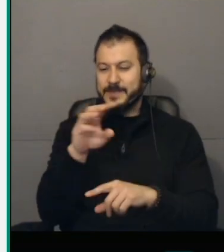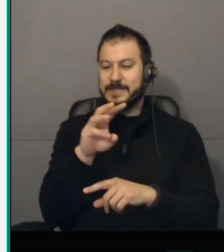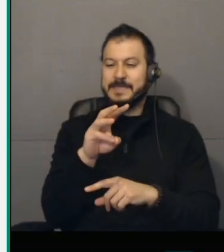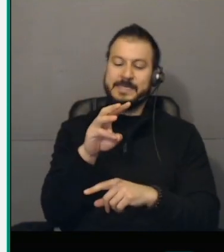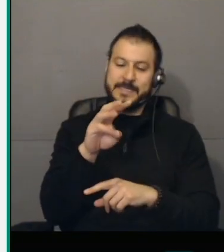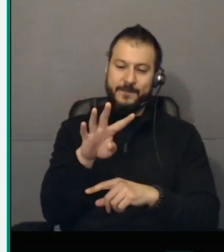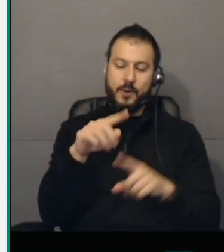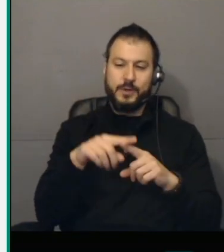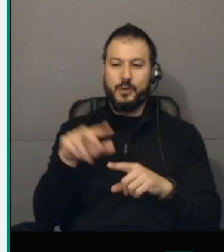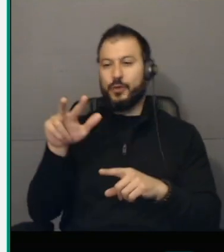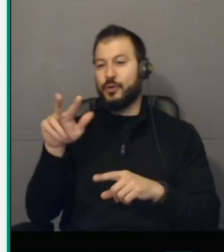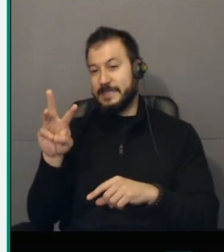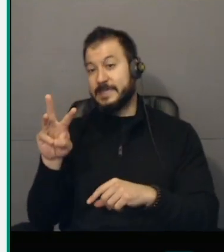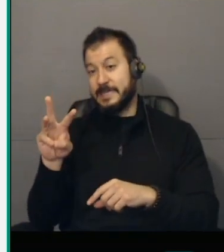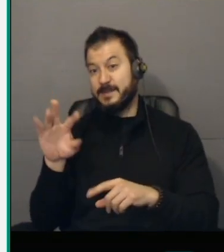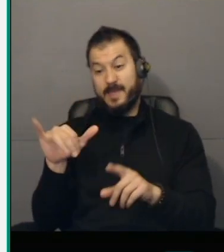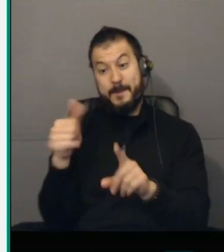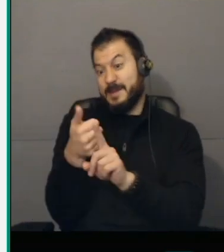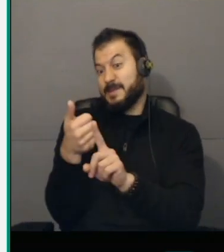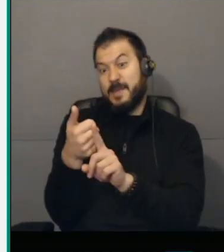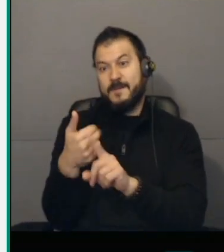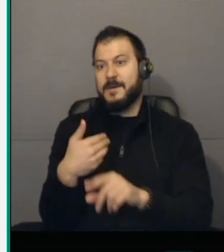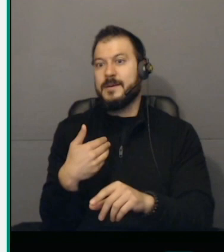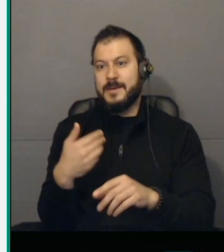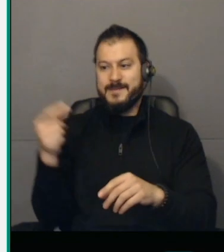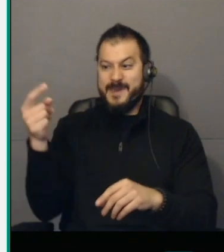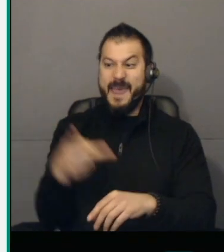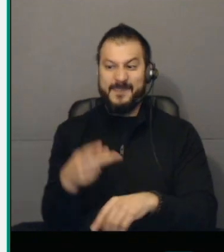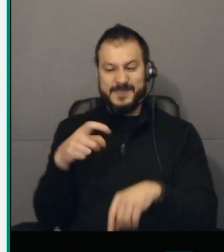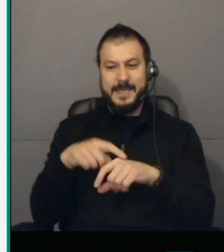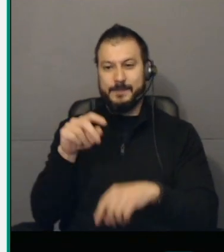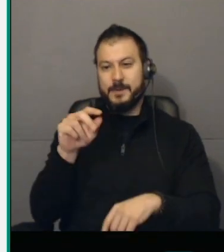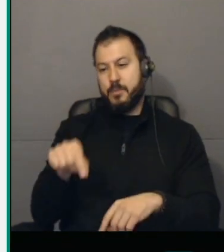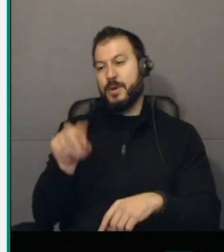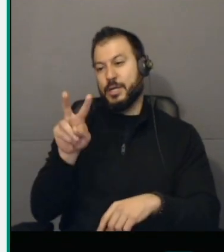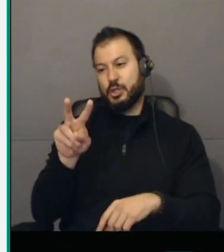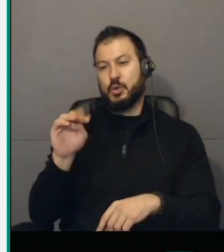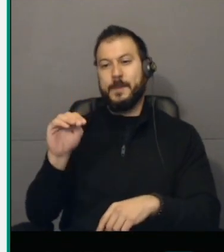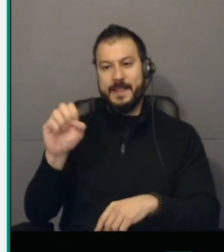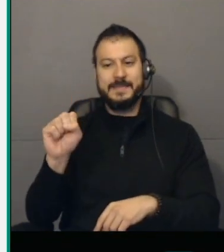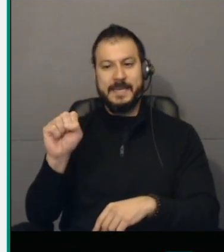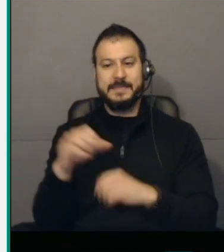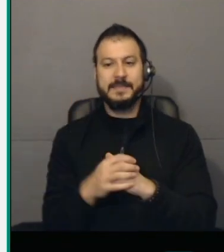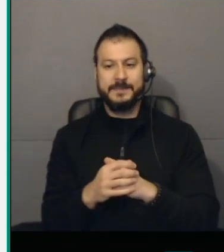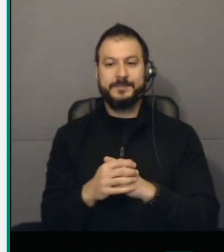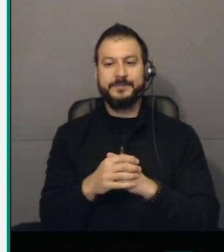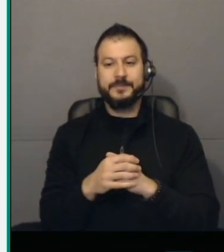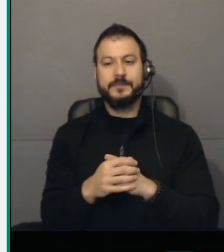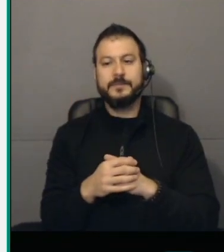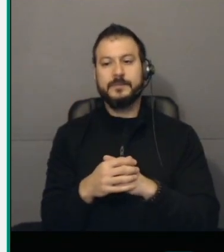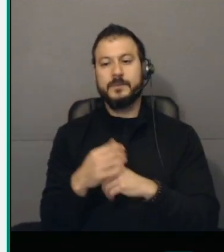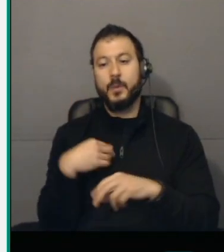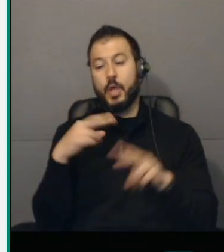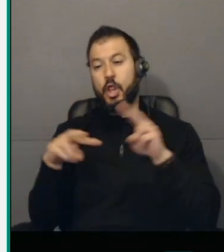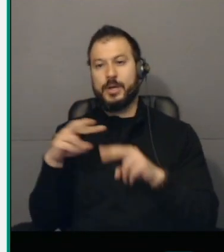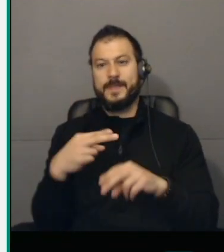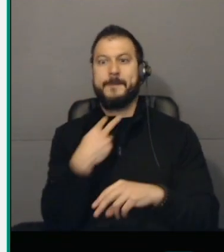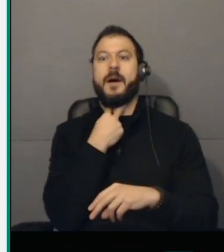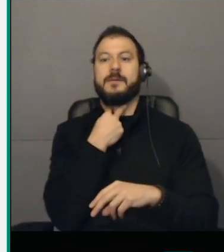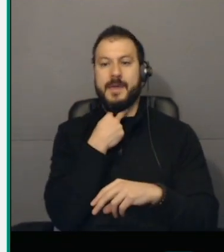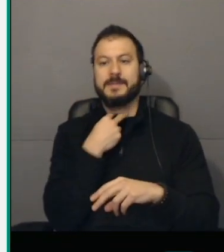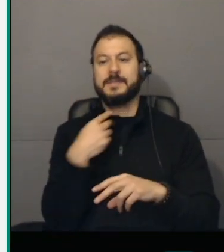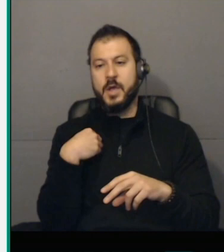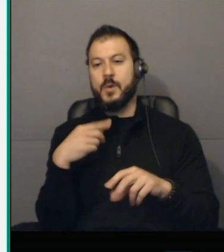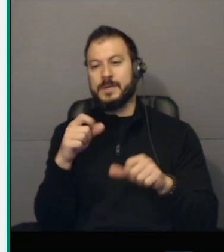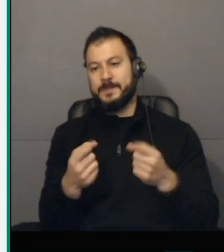to 36. And that by itself halved the time to 0.2 milliseconds. At that point, we looked at the bottlenecks, and